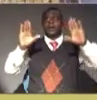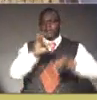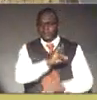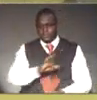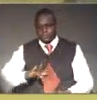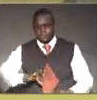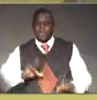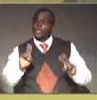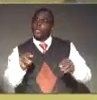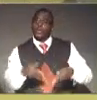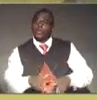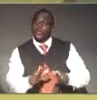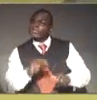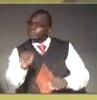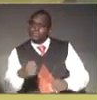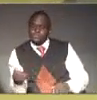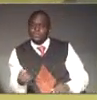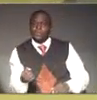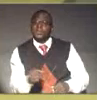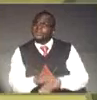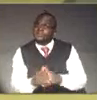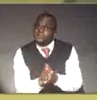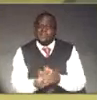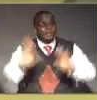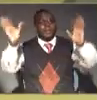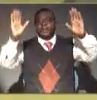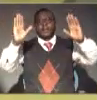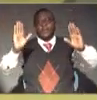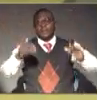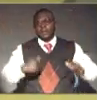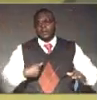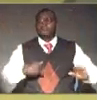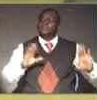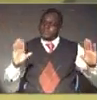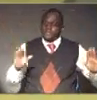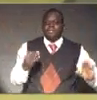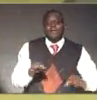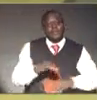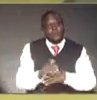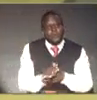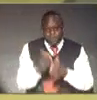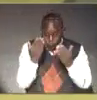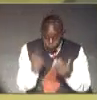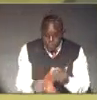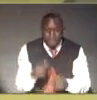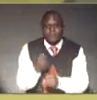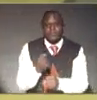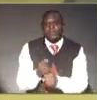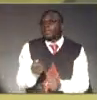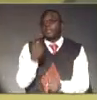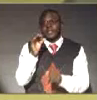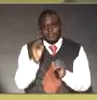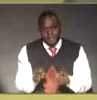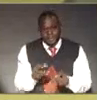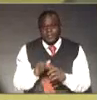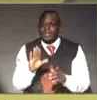this is no way. You can't do it for me. That. You are too high for that. And said, if I don't do it, what I'm doing, you don't understand. But